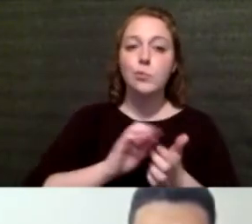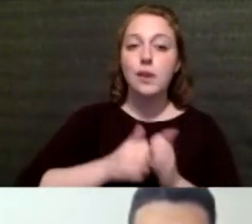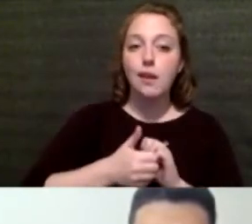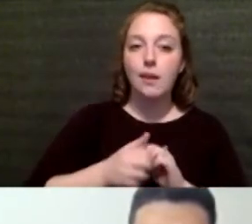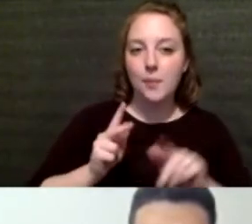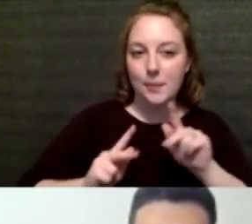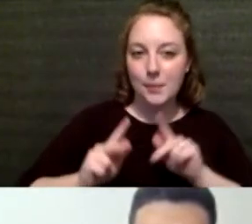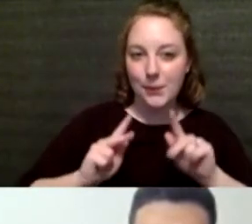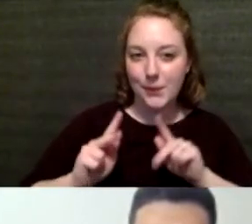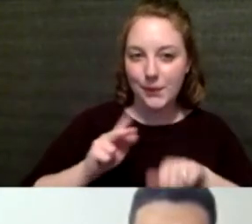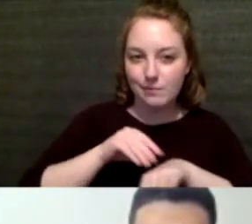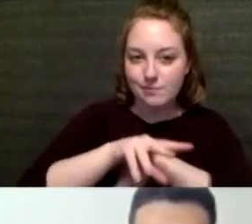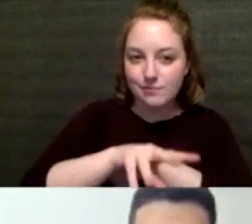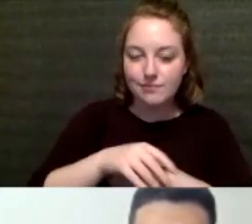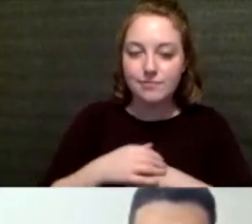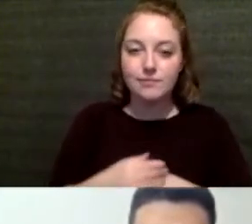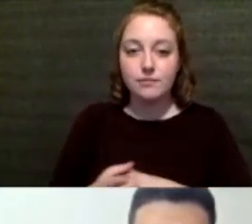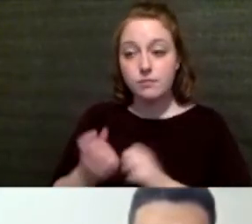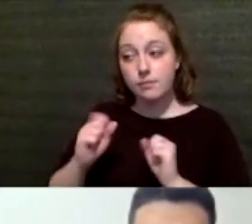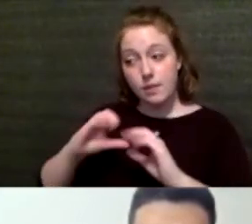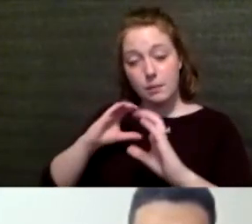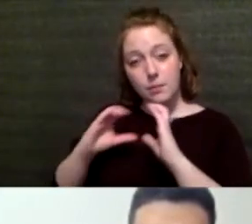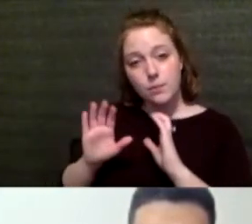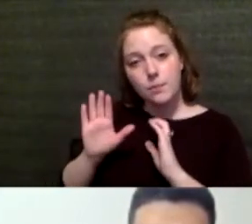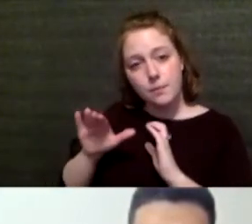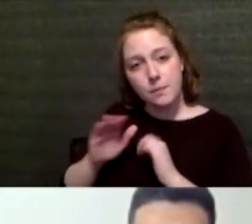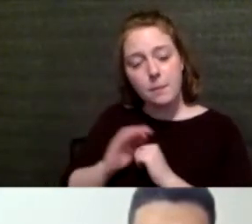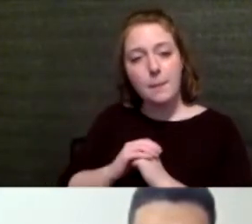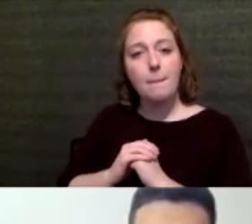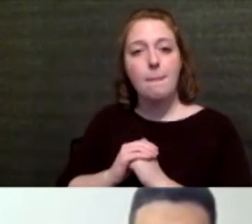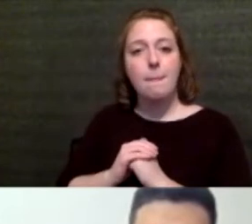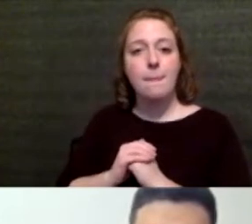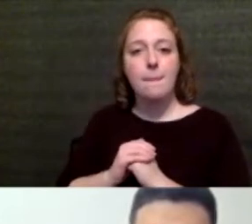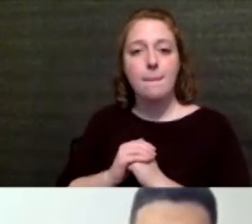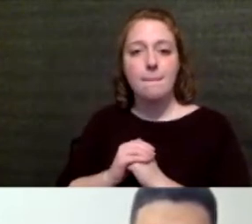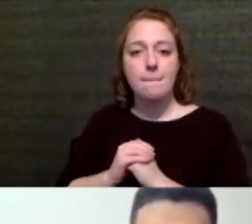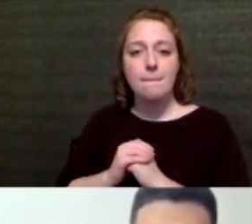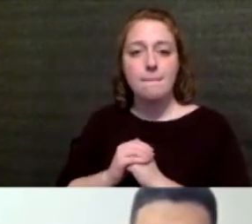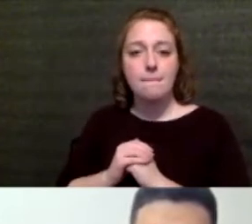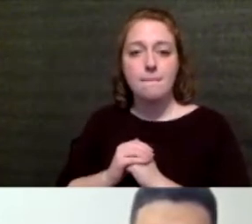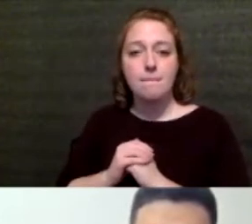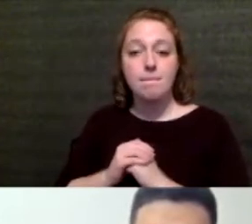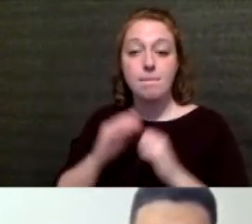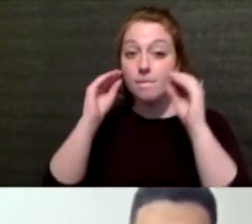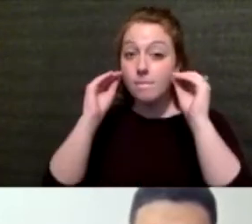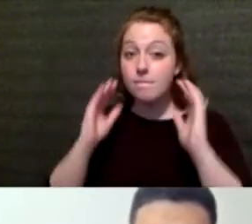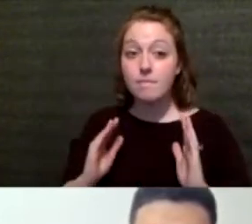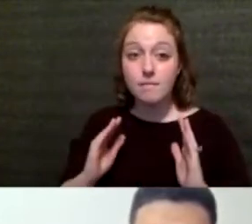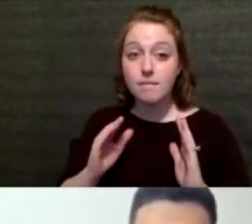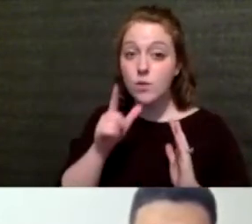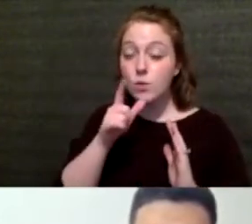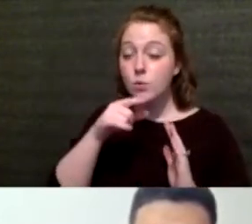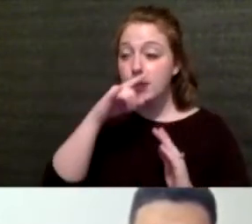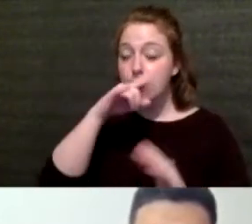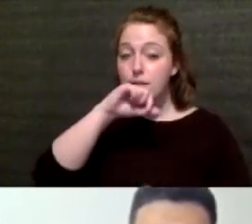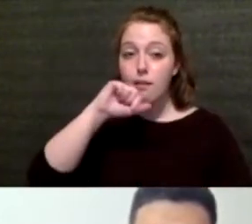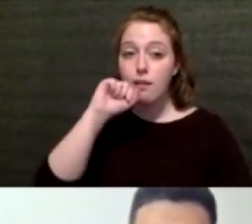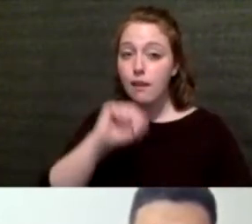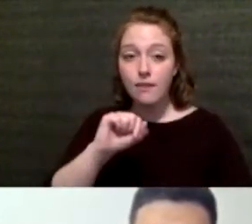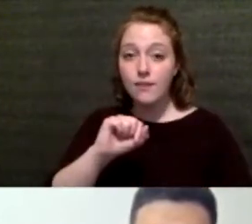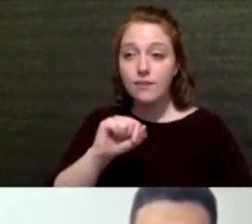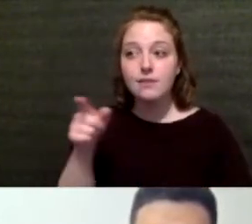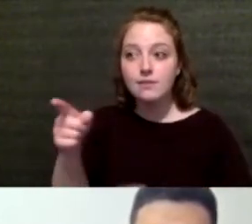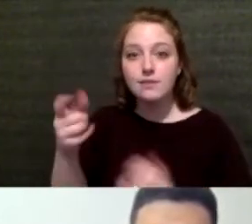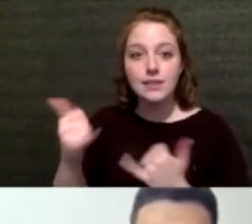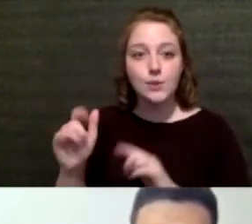you might communicate is that, you know, the teachers that the kids love would have the options of, I mean, it's later on